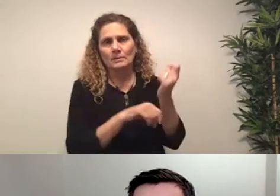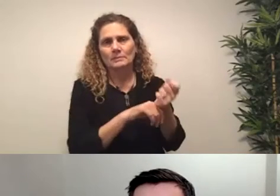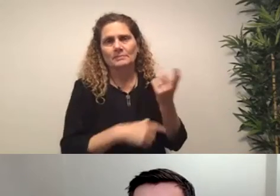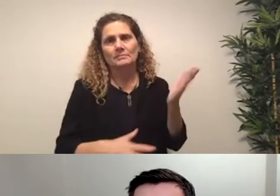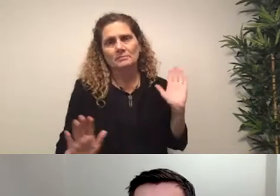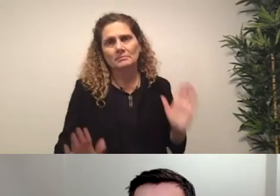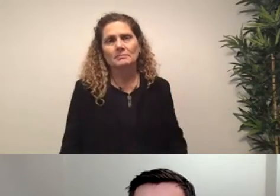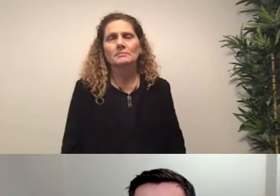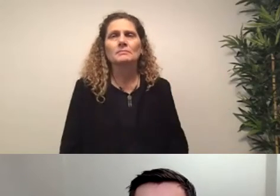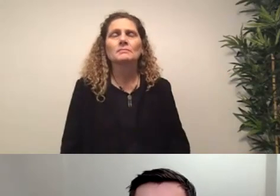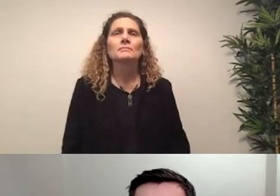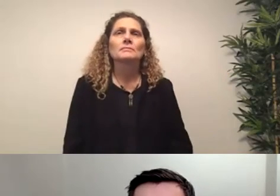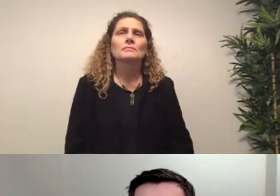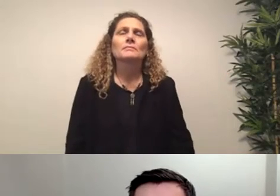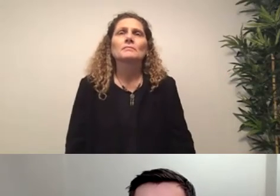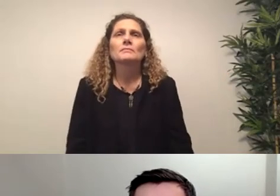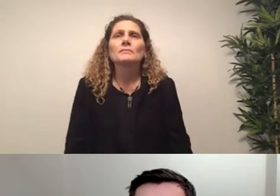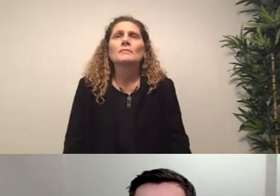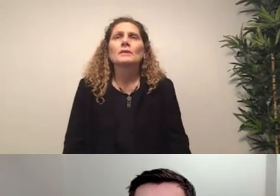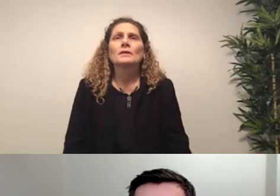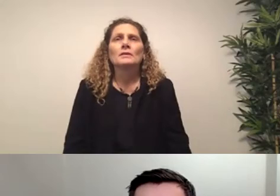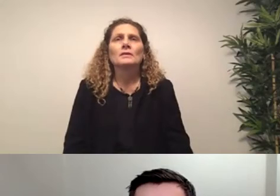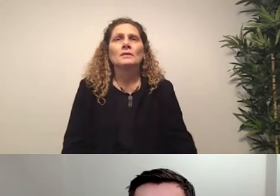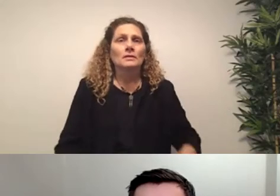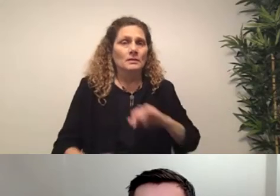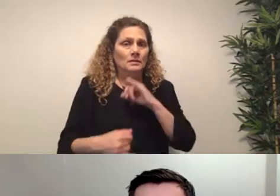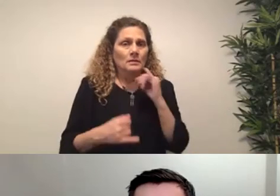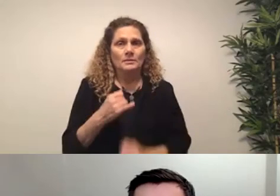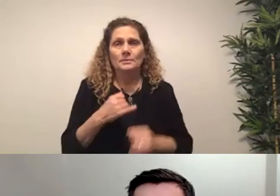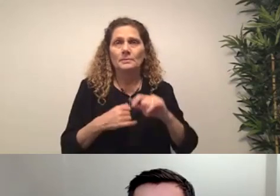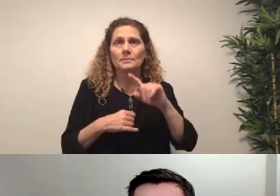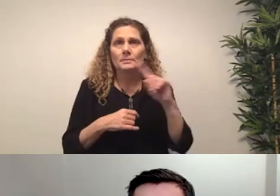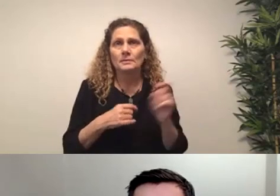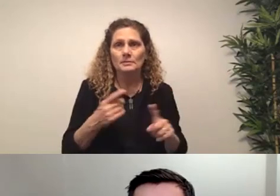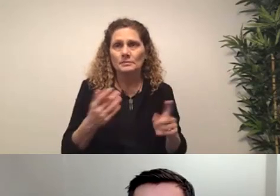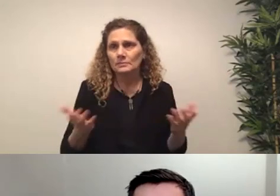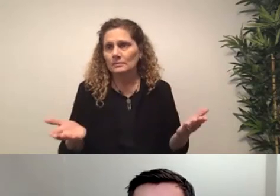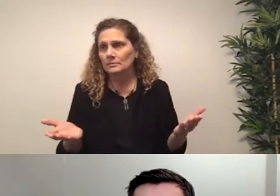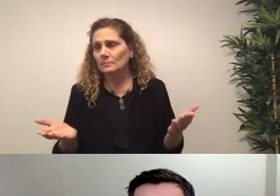That appears to be our final question for the media, from the media. Media, last call for questions.